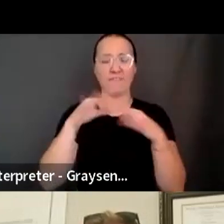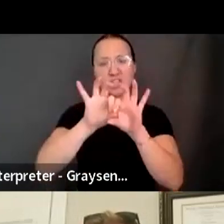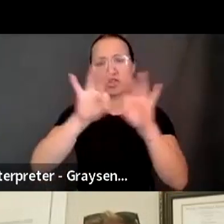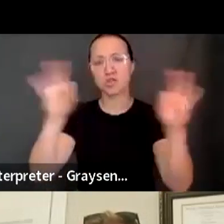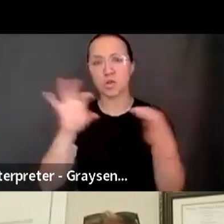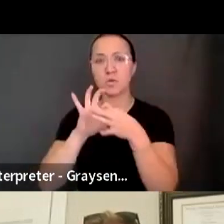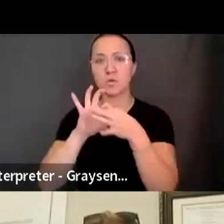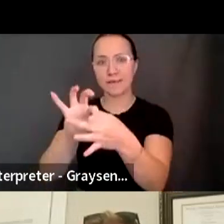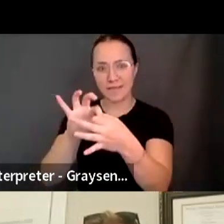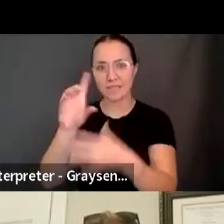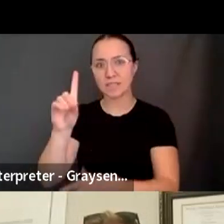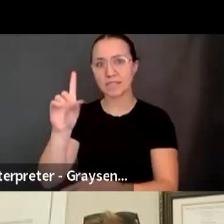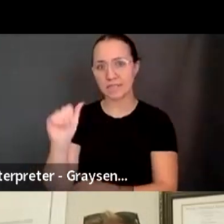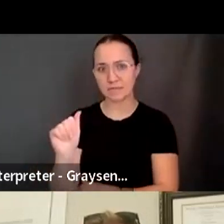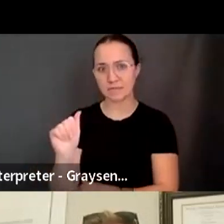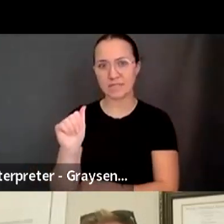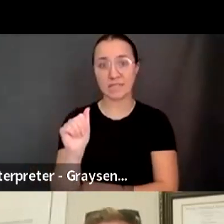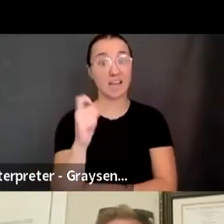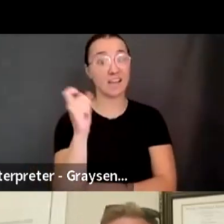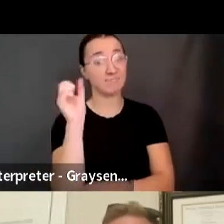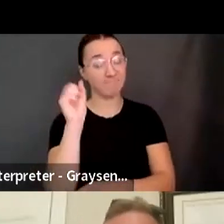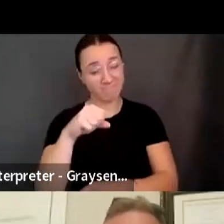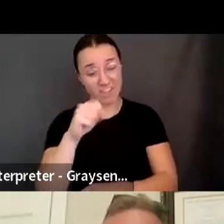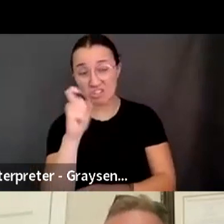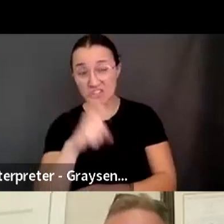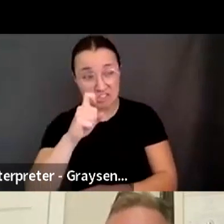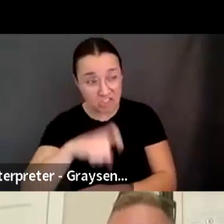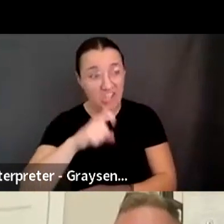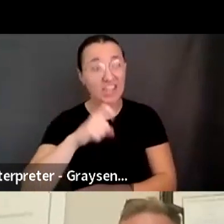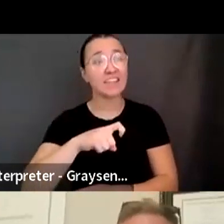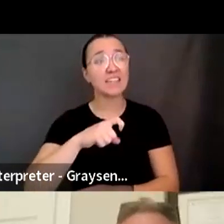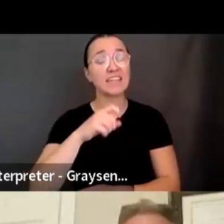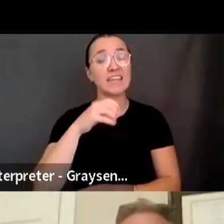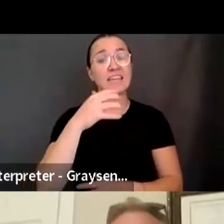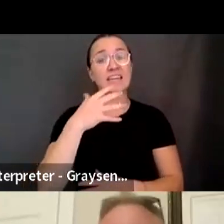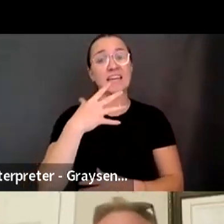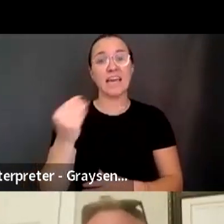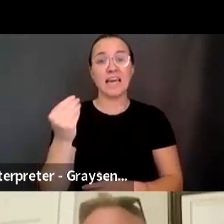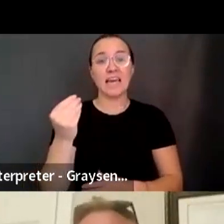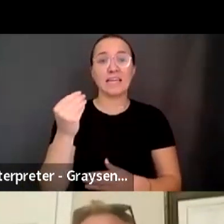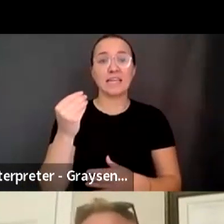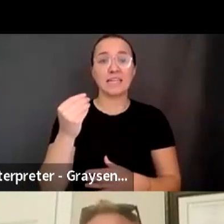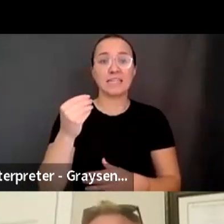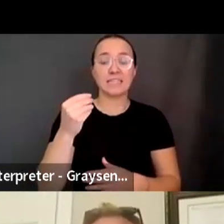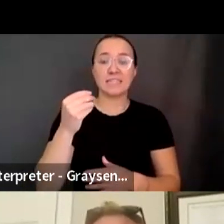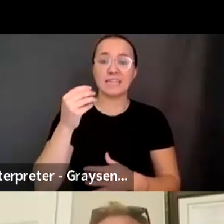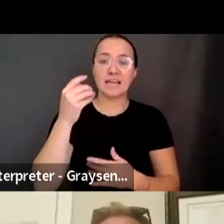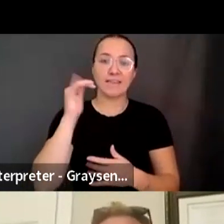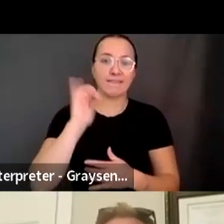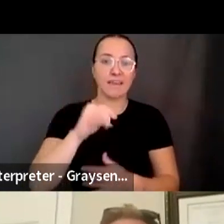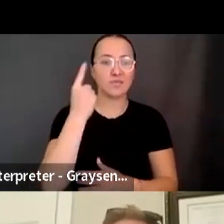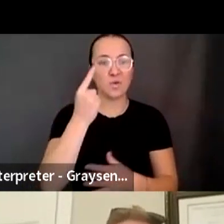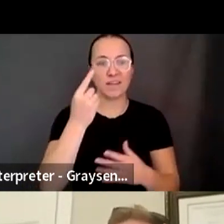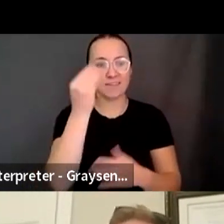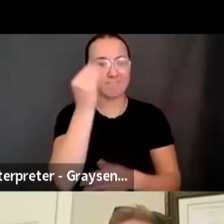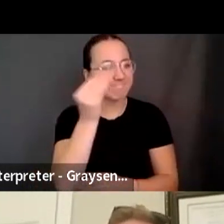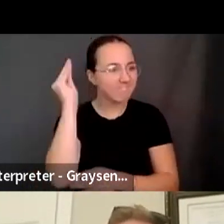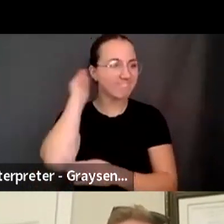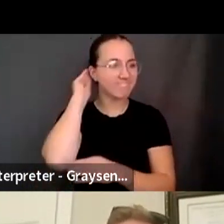disability? There should be. And, you know, it's one of the things that I've sort of had in the back of my mind.